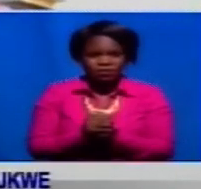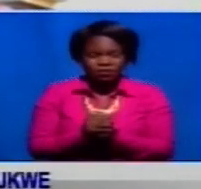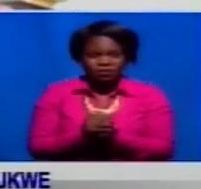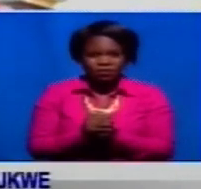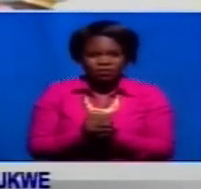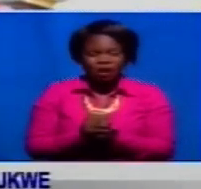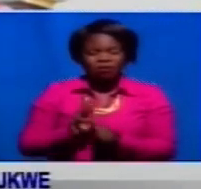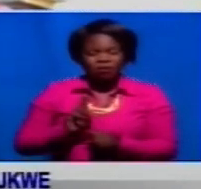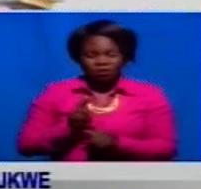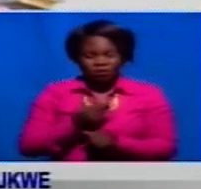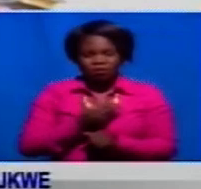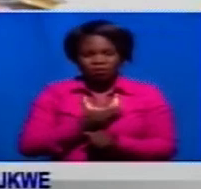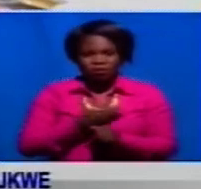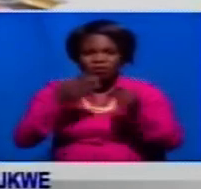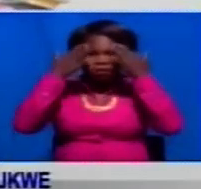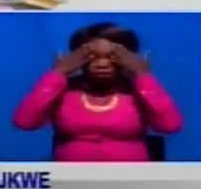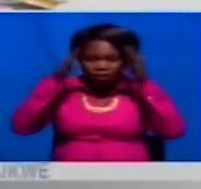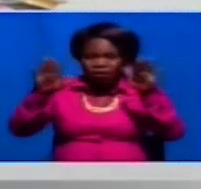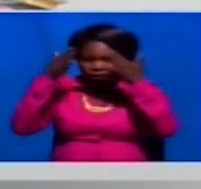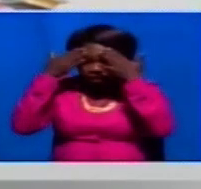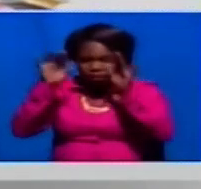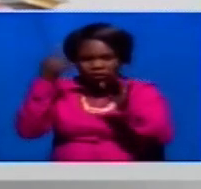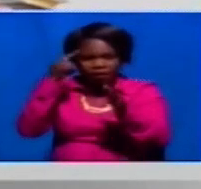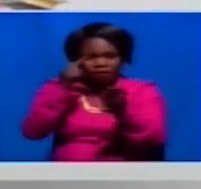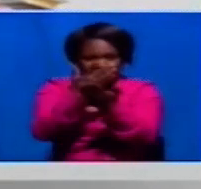we are aware that for prison reform to be effective,